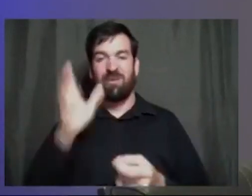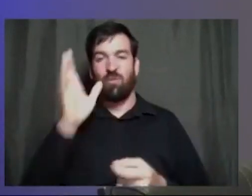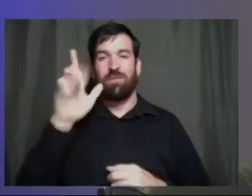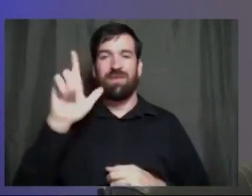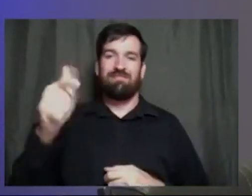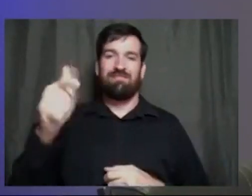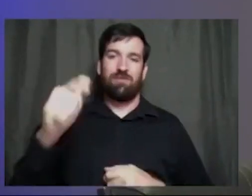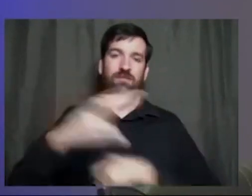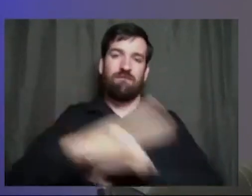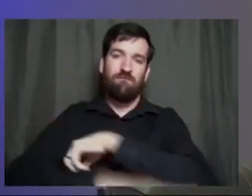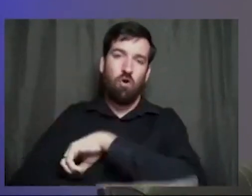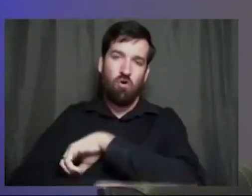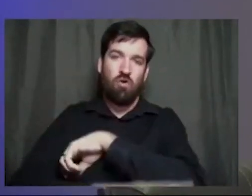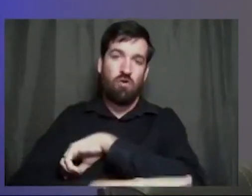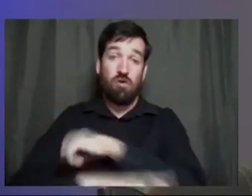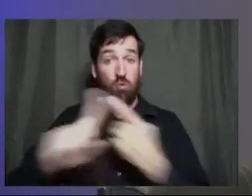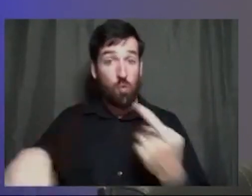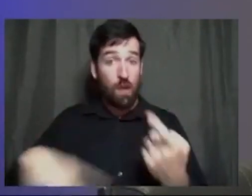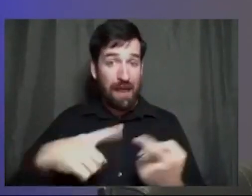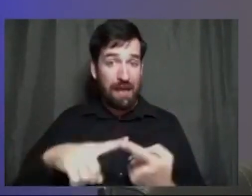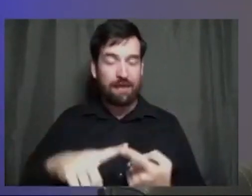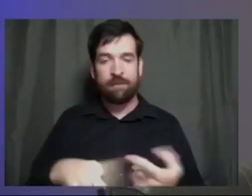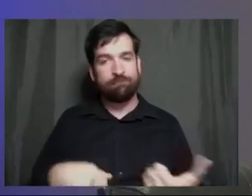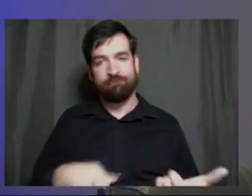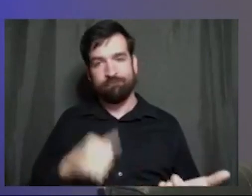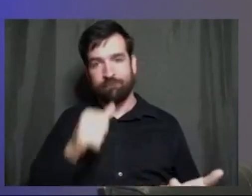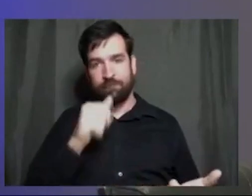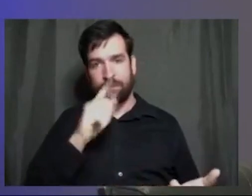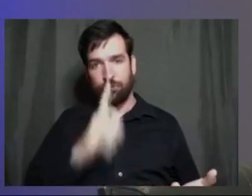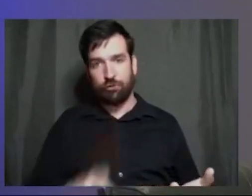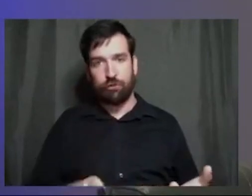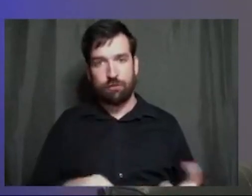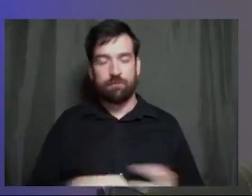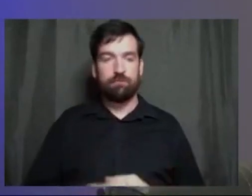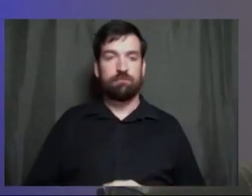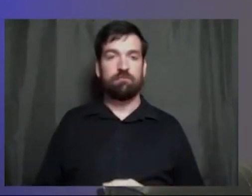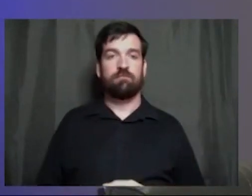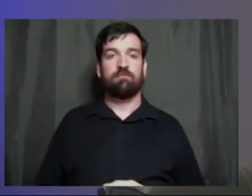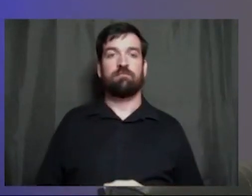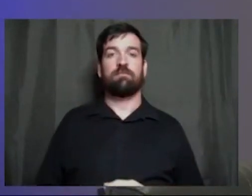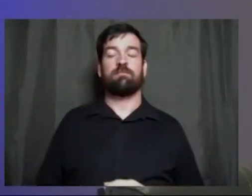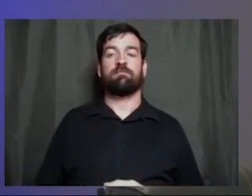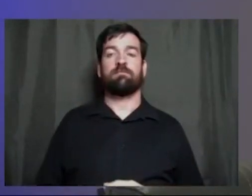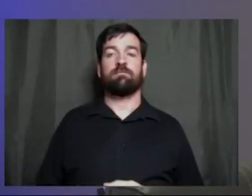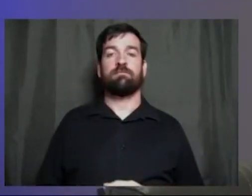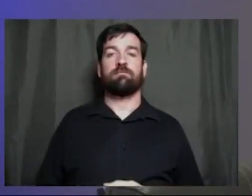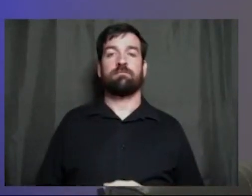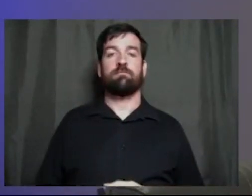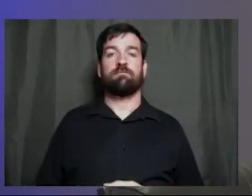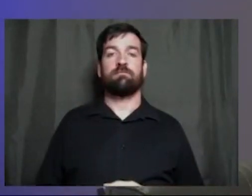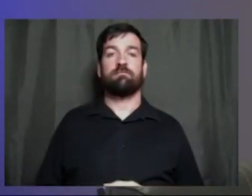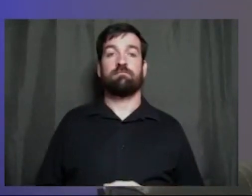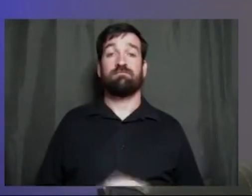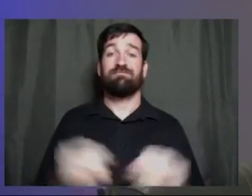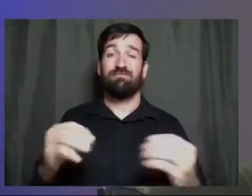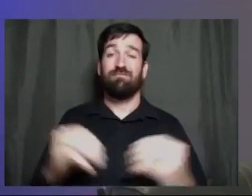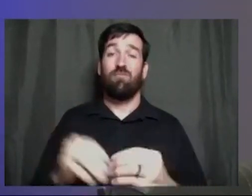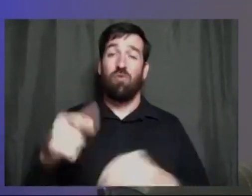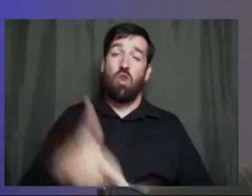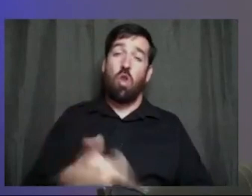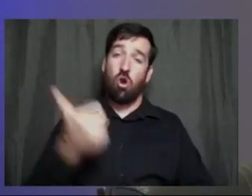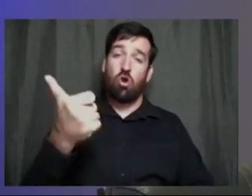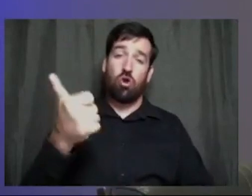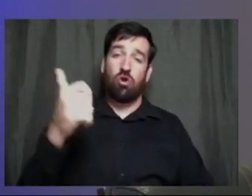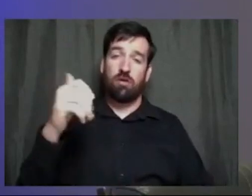Exactly when that is, I'm not sure. It took longer than I think was